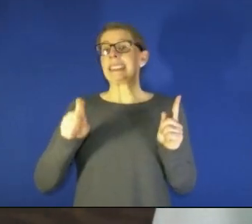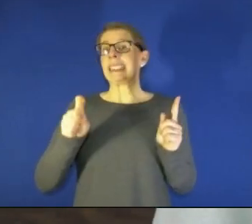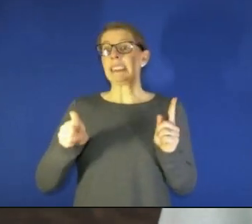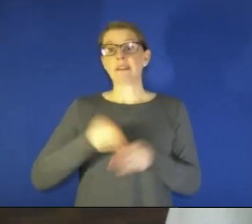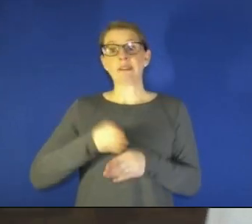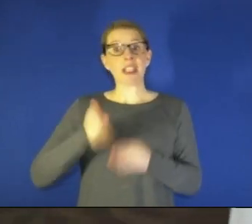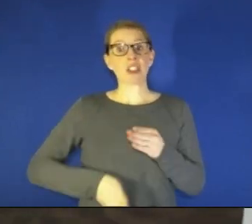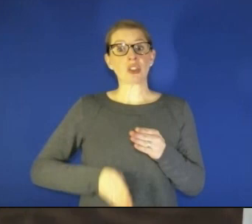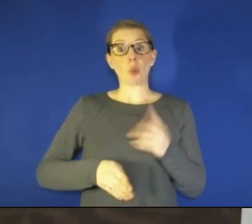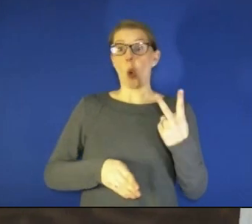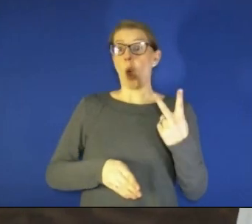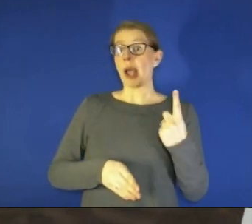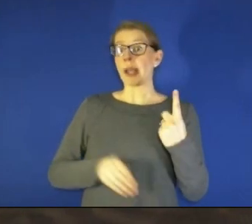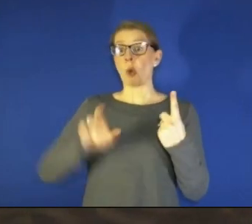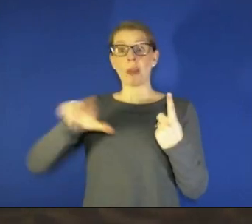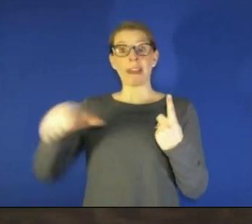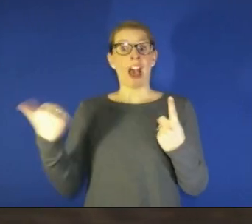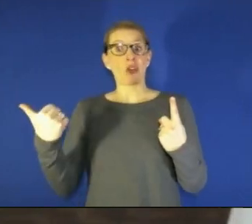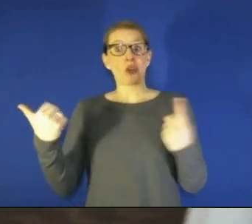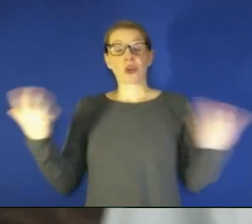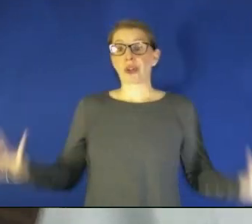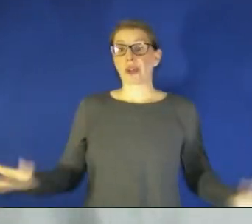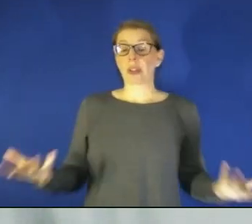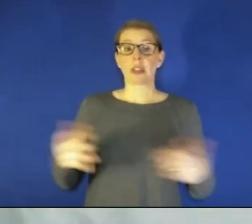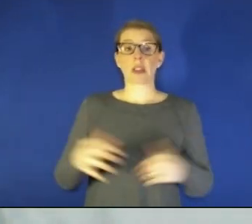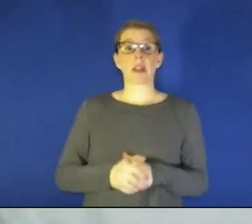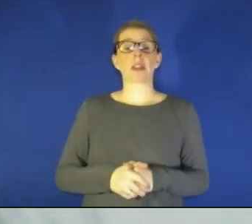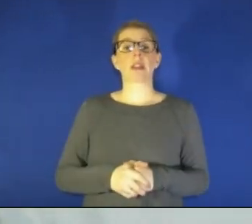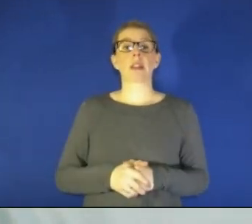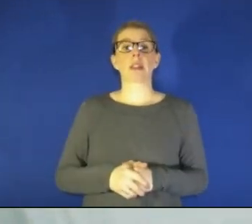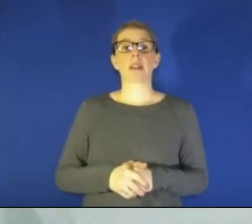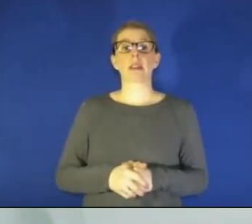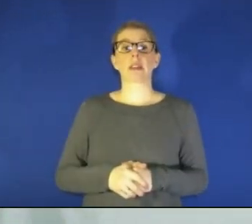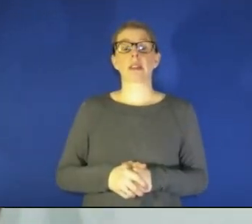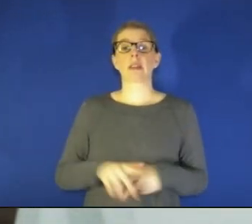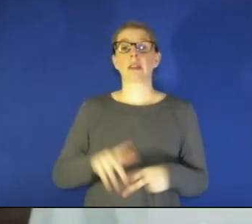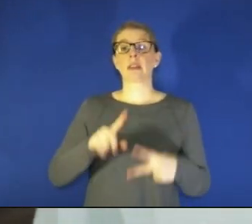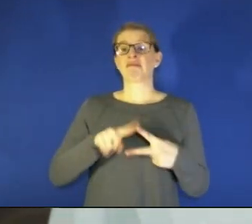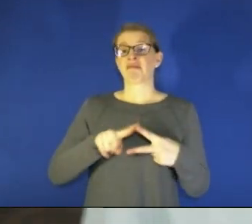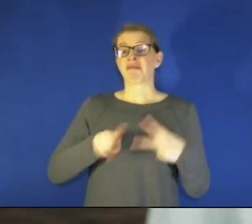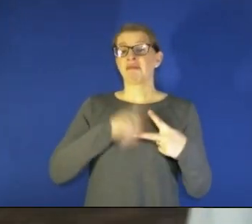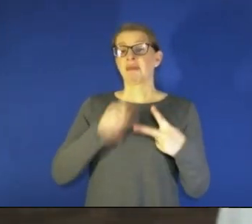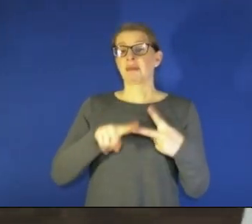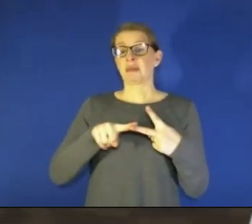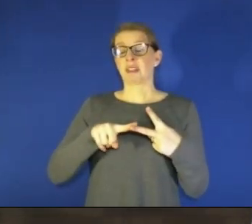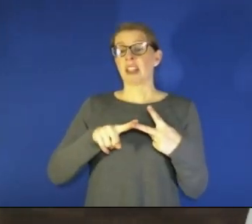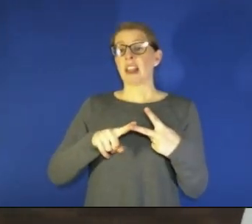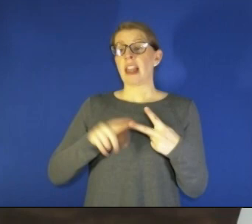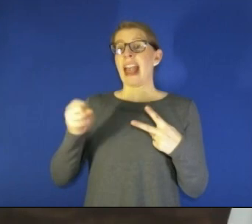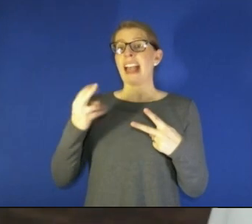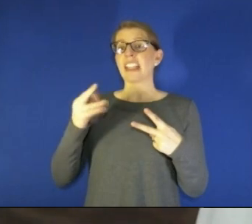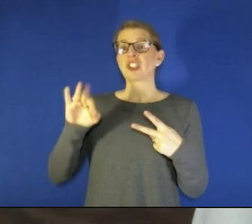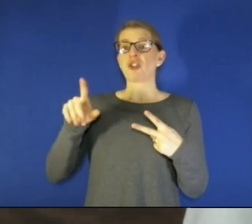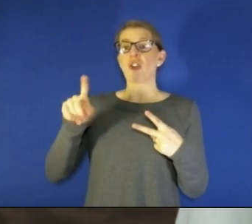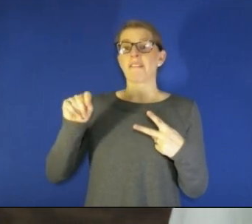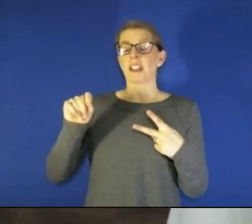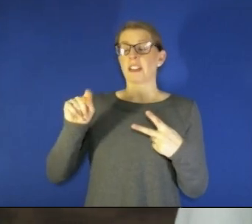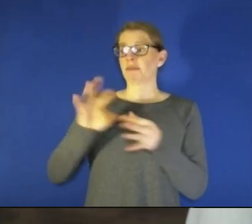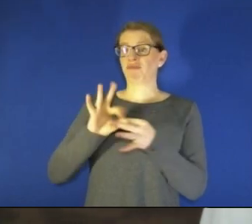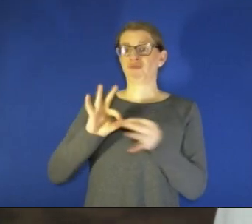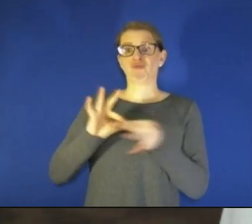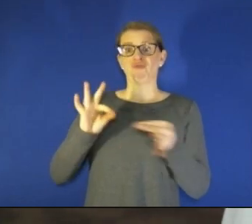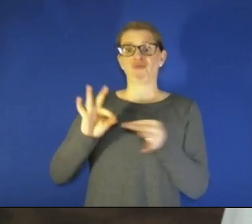get screened. And my second message would be, as Dr. Ashcraft mentioned, about the family history. So know your risk.